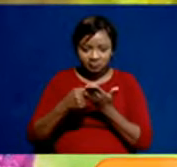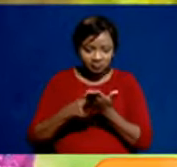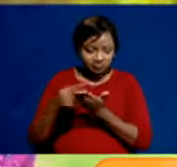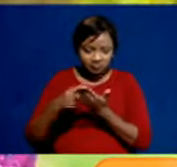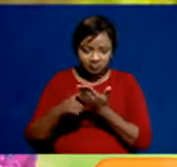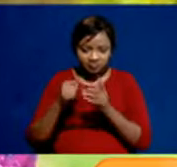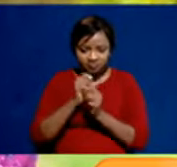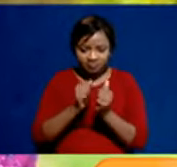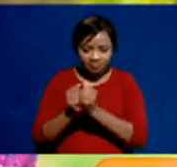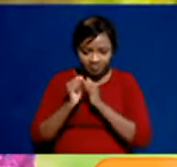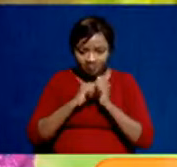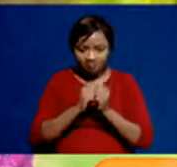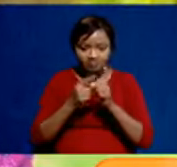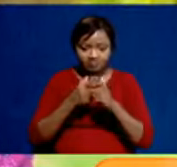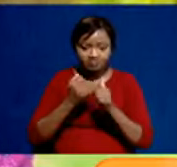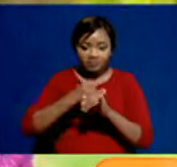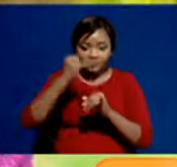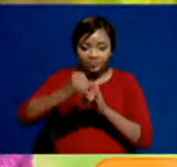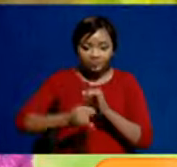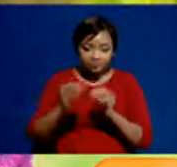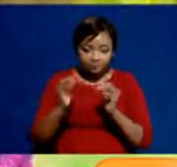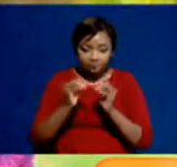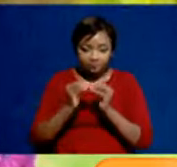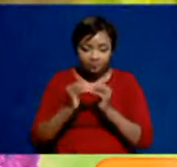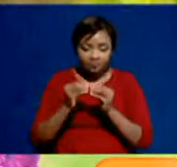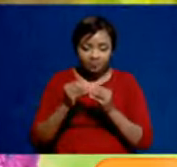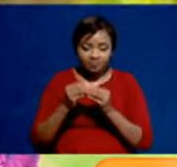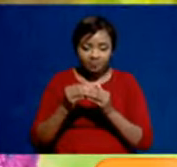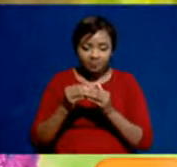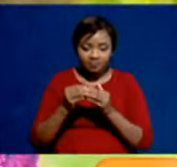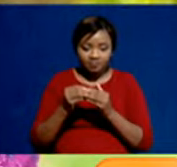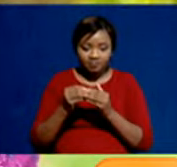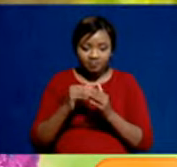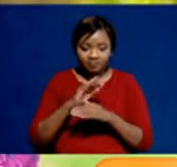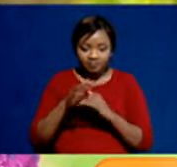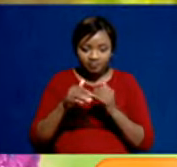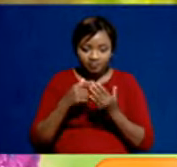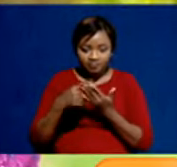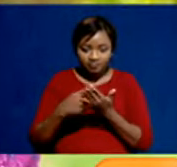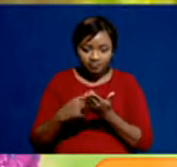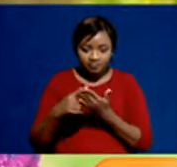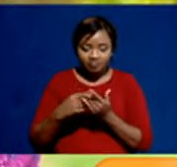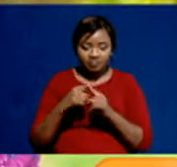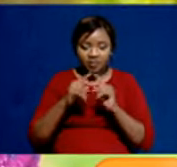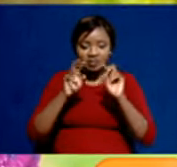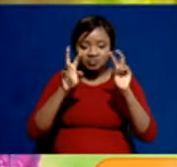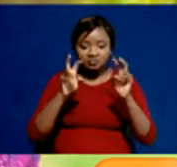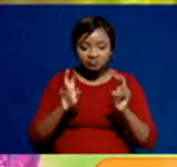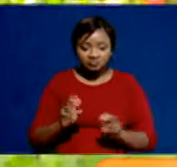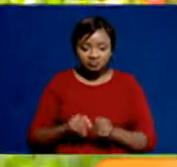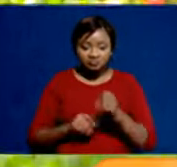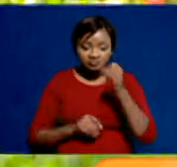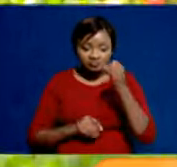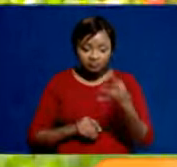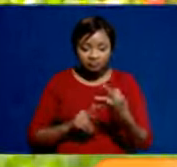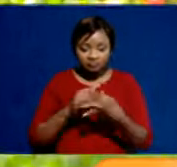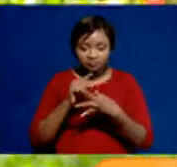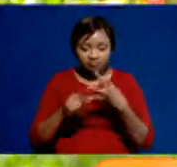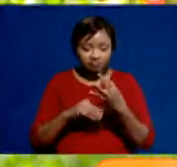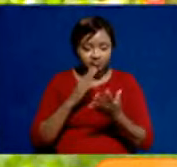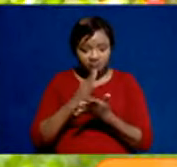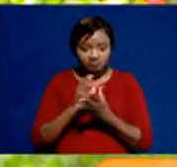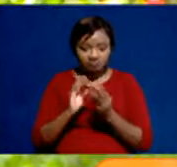talks concluded, the three issues were deal breakers. Yeah. And you have come out and said that